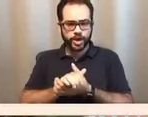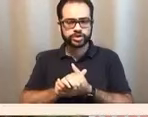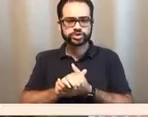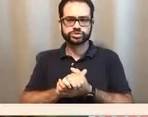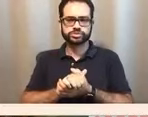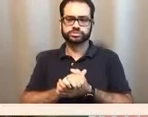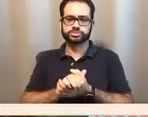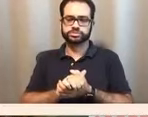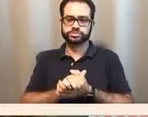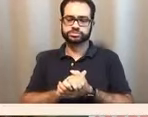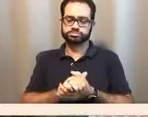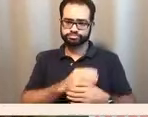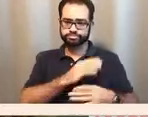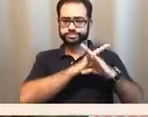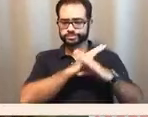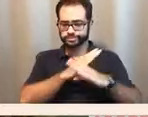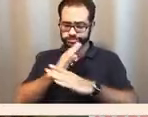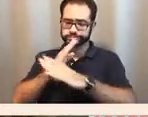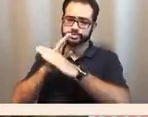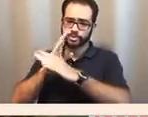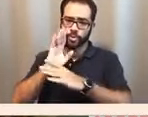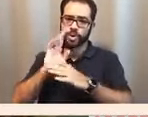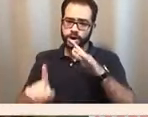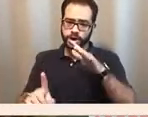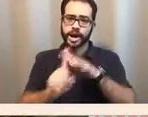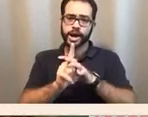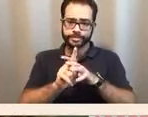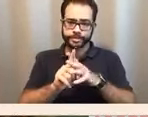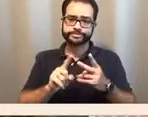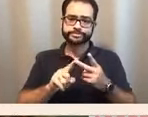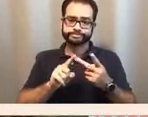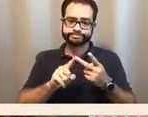Obstacles will come. Rain will come.